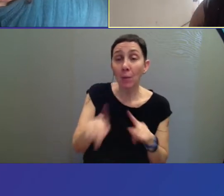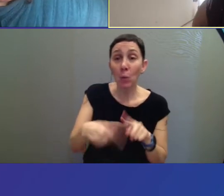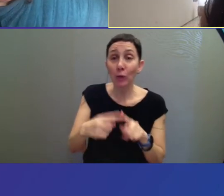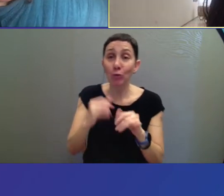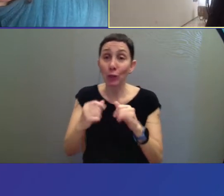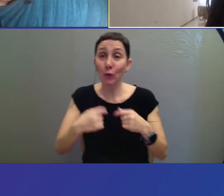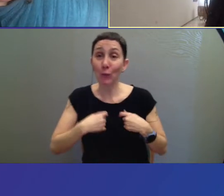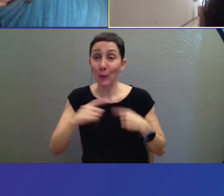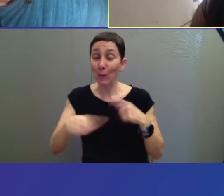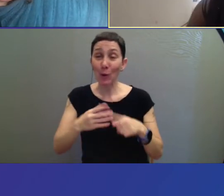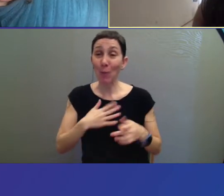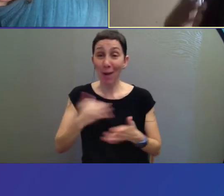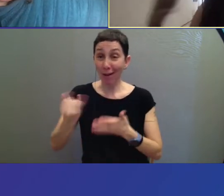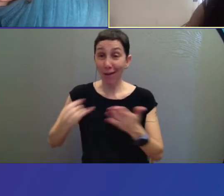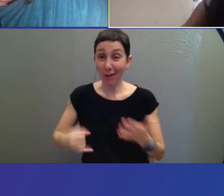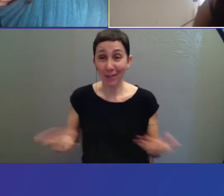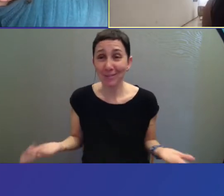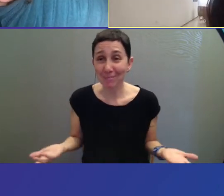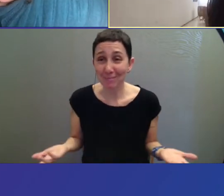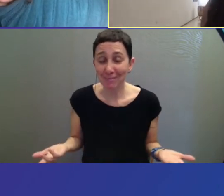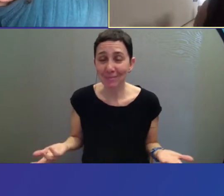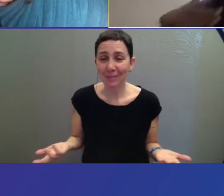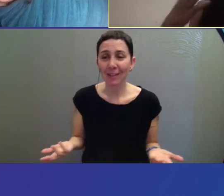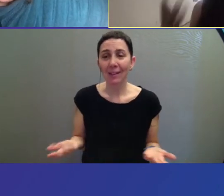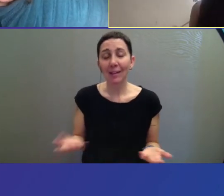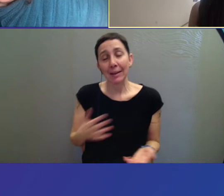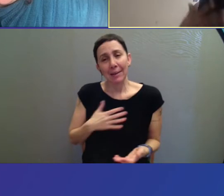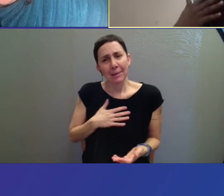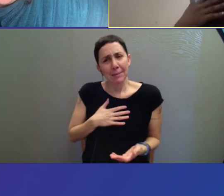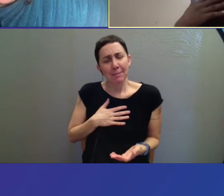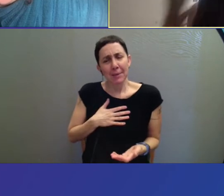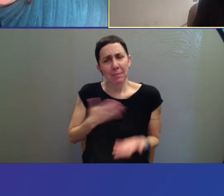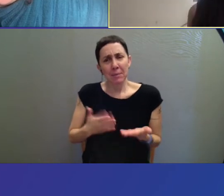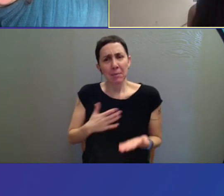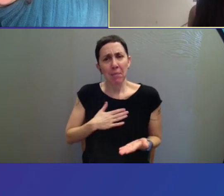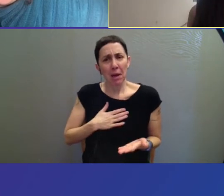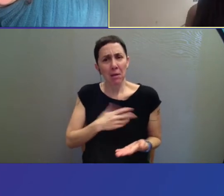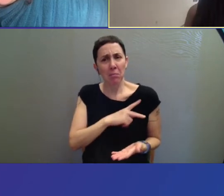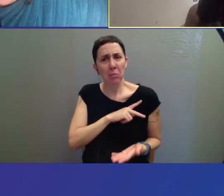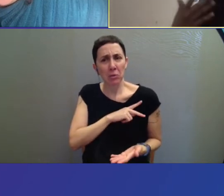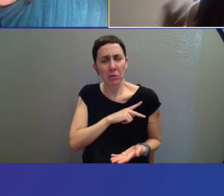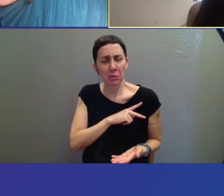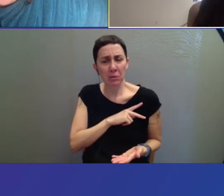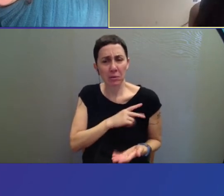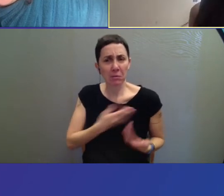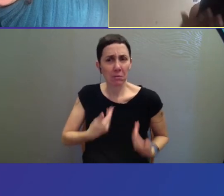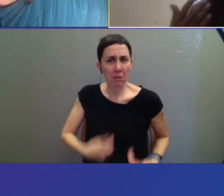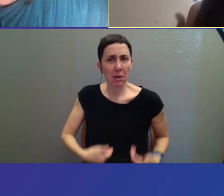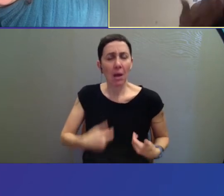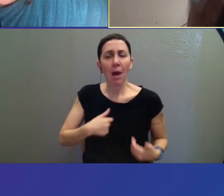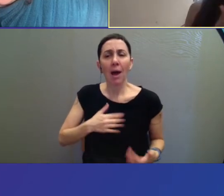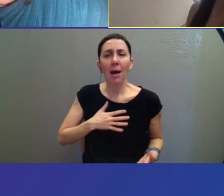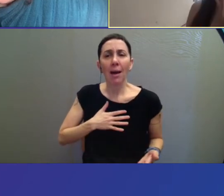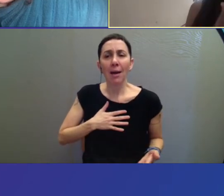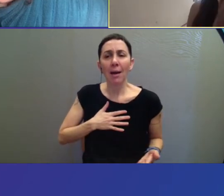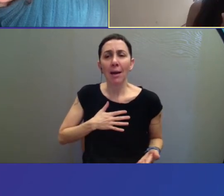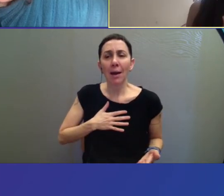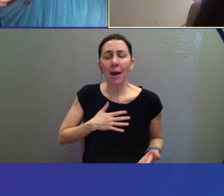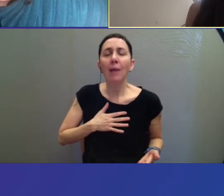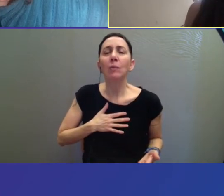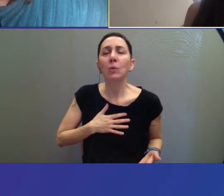are, you know, this is personal to me, perhaps, and my personality, that I am willing to do